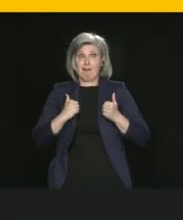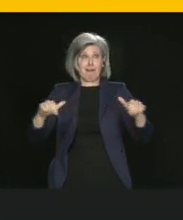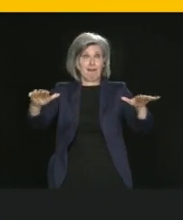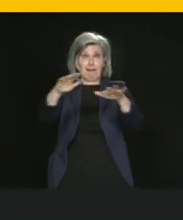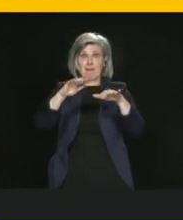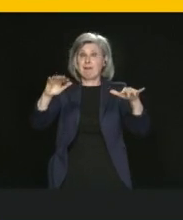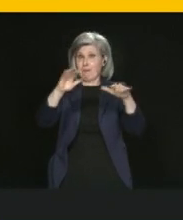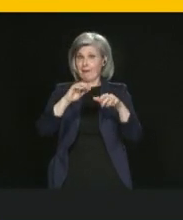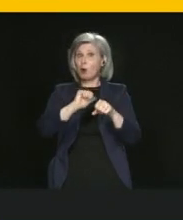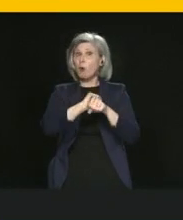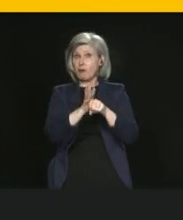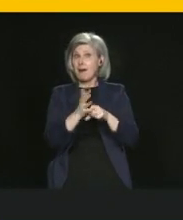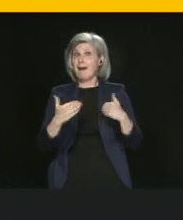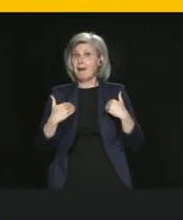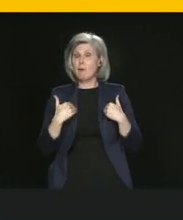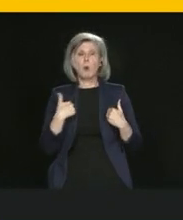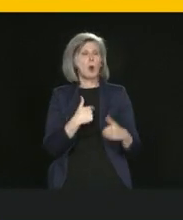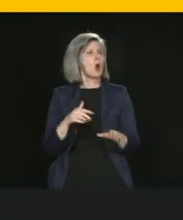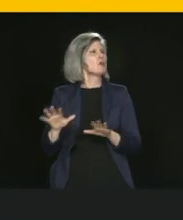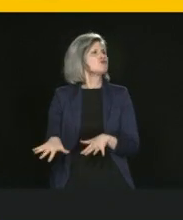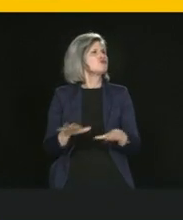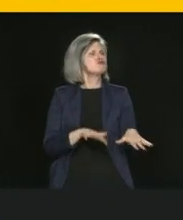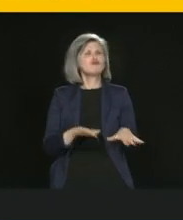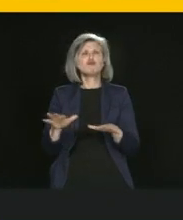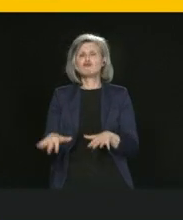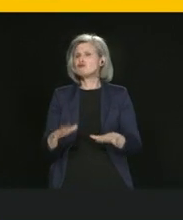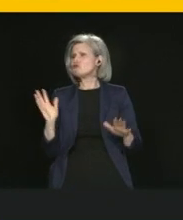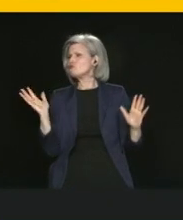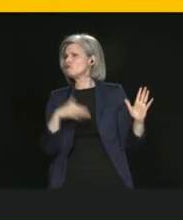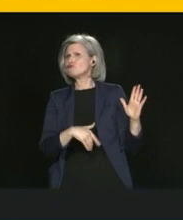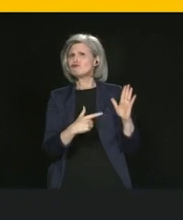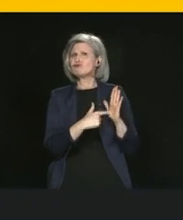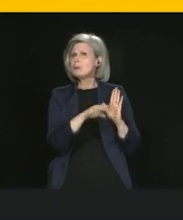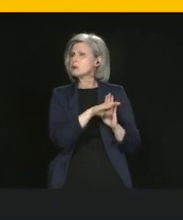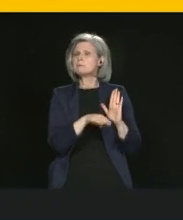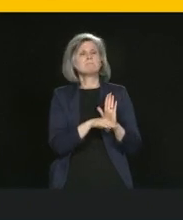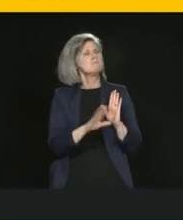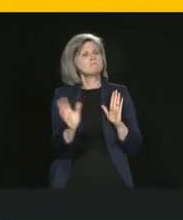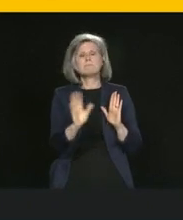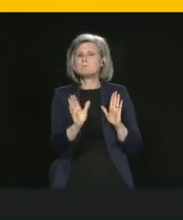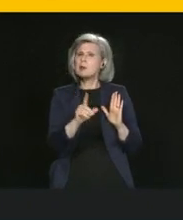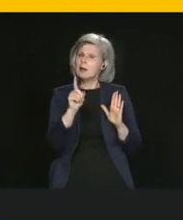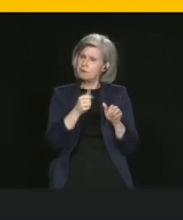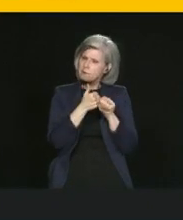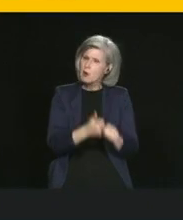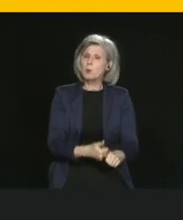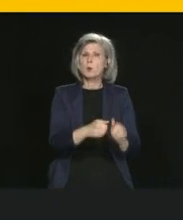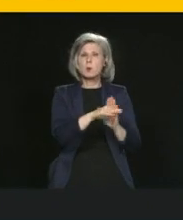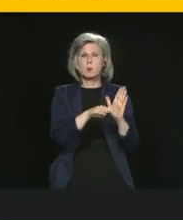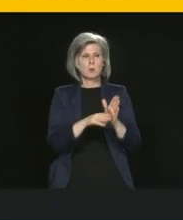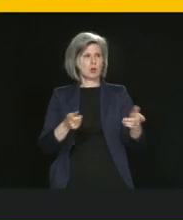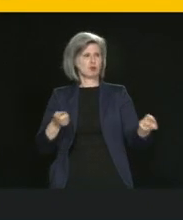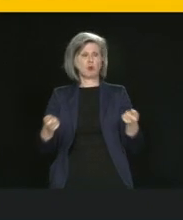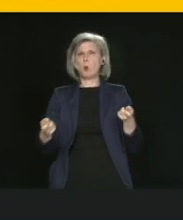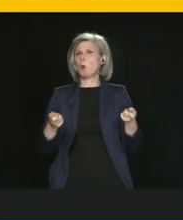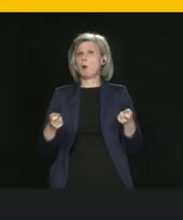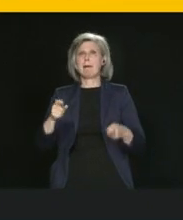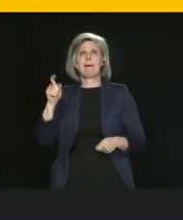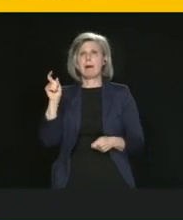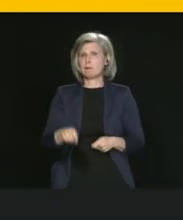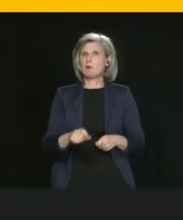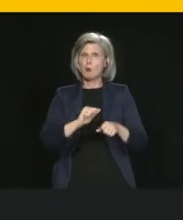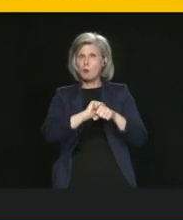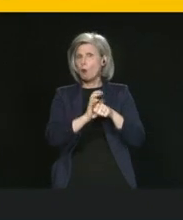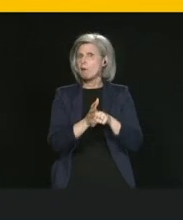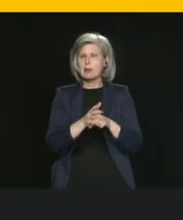public health measures to maintain epidemic control. That means there is only one way to go out, and that is to go out smart,